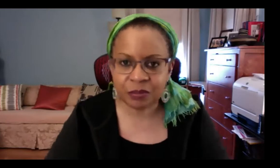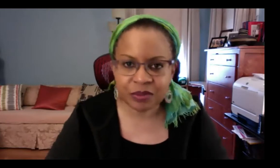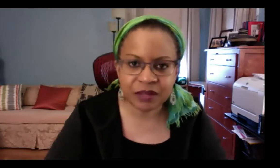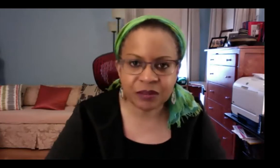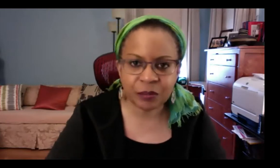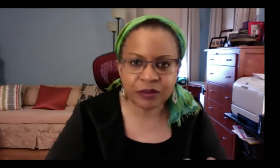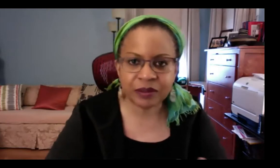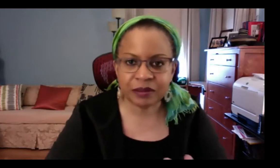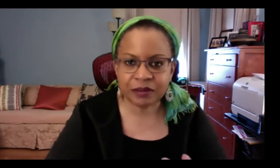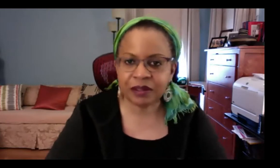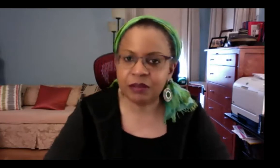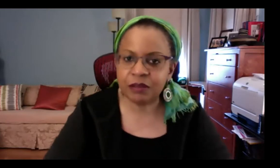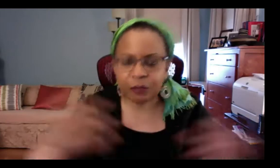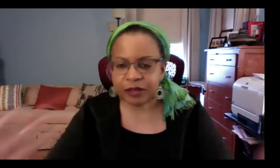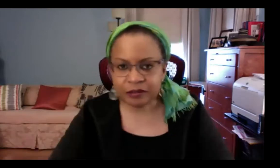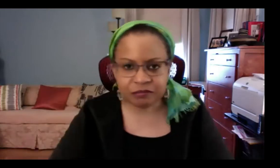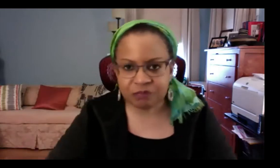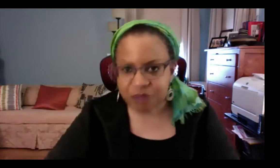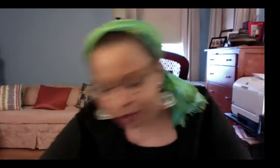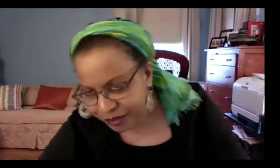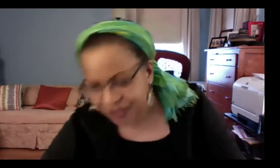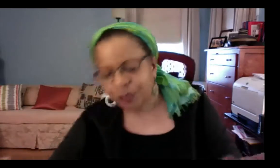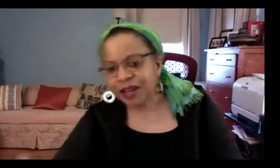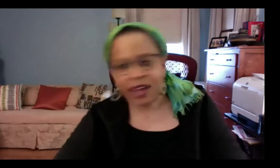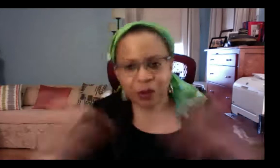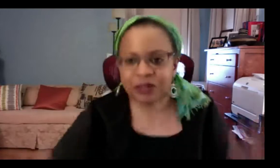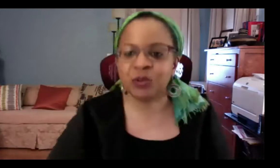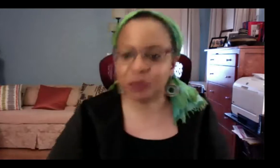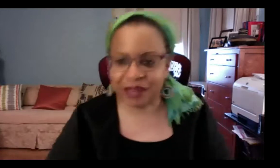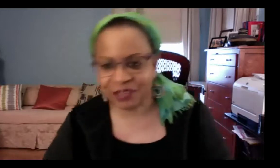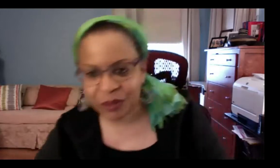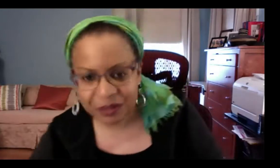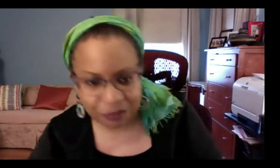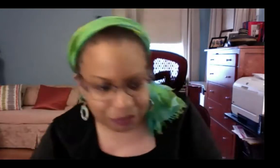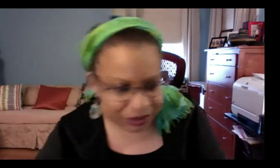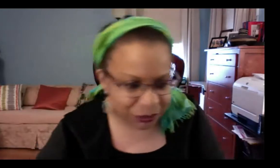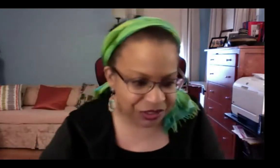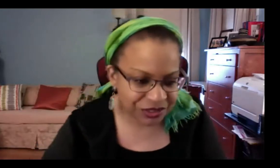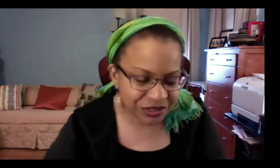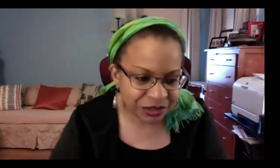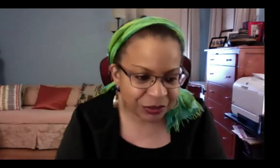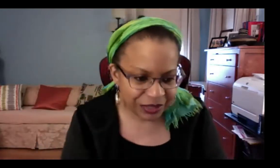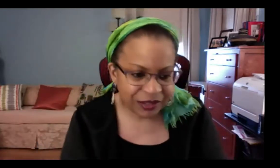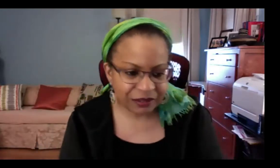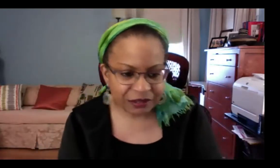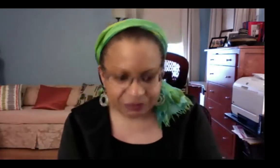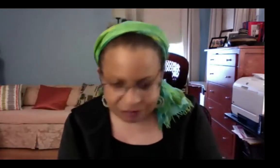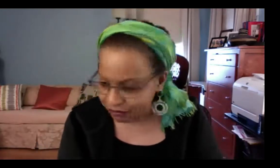same thing, but it may be differently. But how do I do that is really my question. So